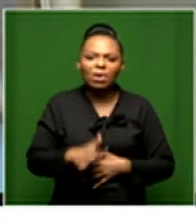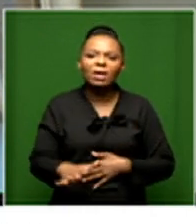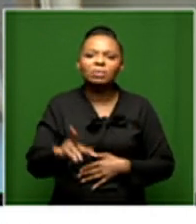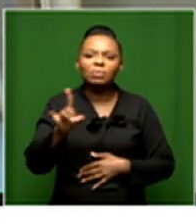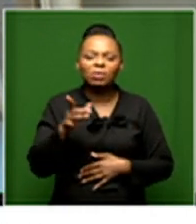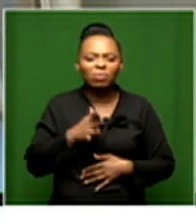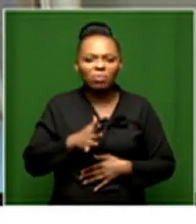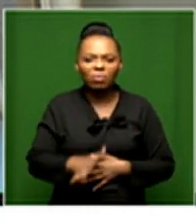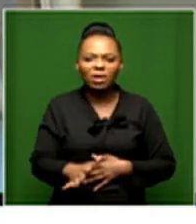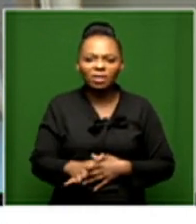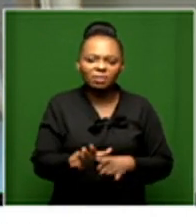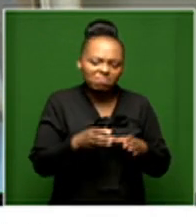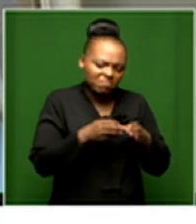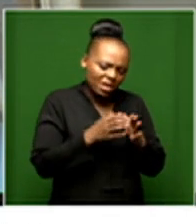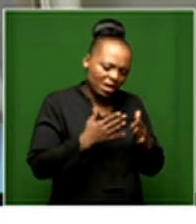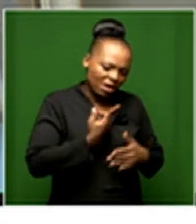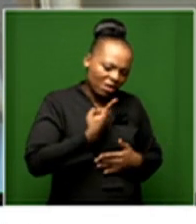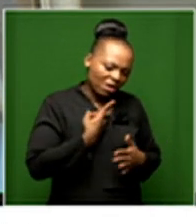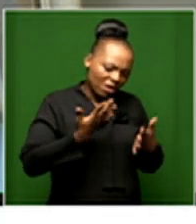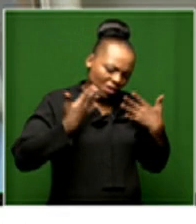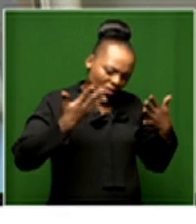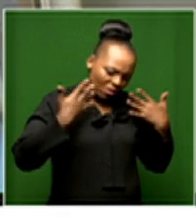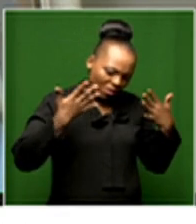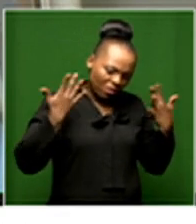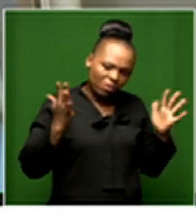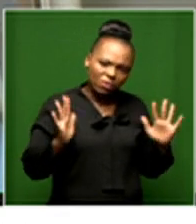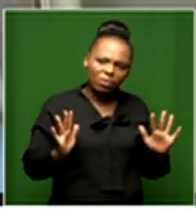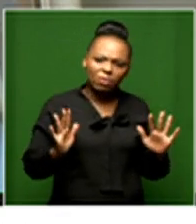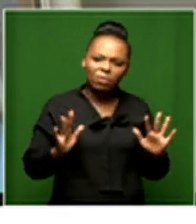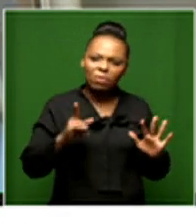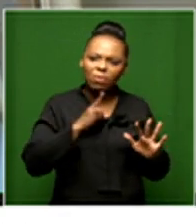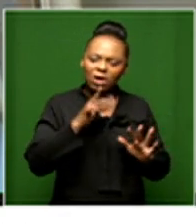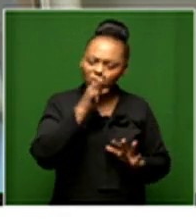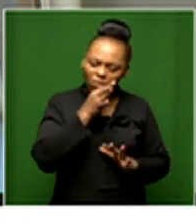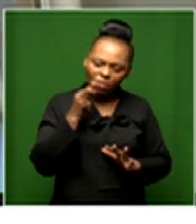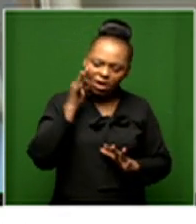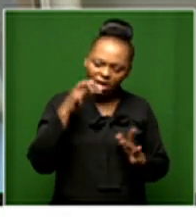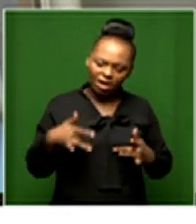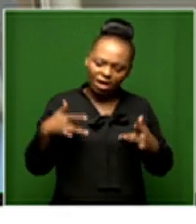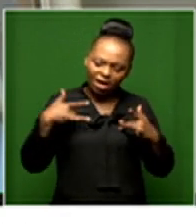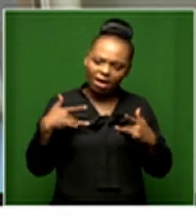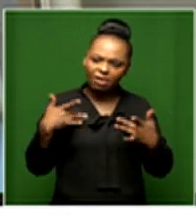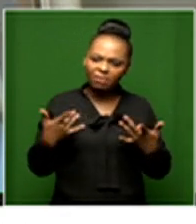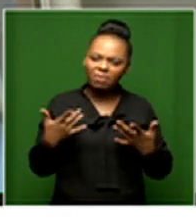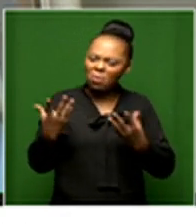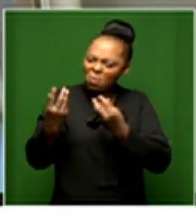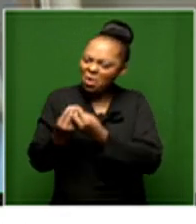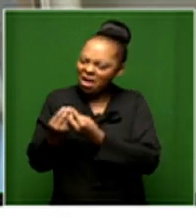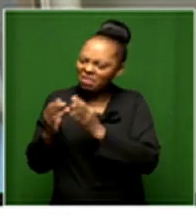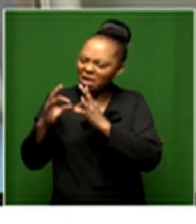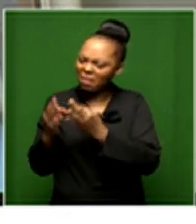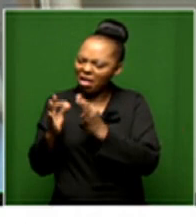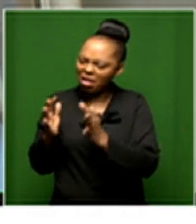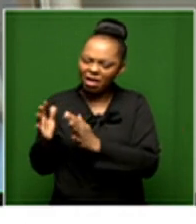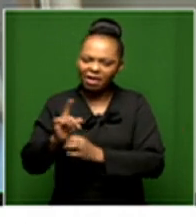have, flown the nest. And they often want to live a quieter lifestyle. But given the dire economic situation, we